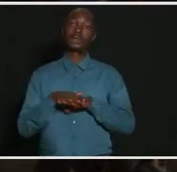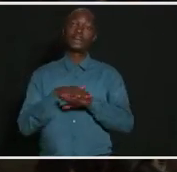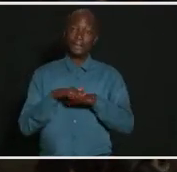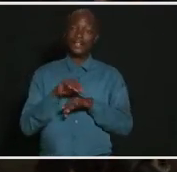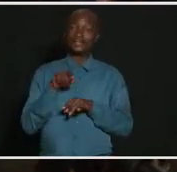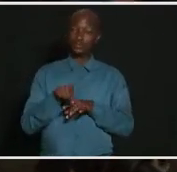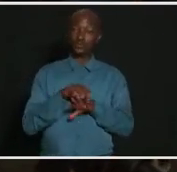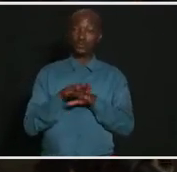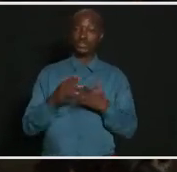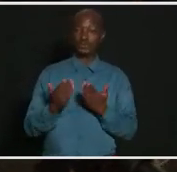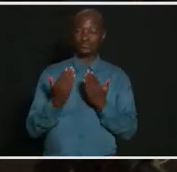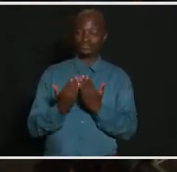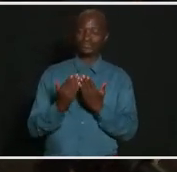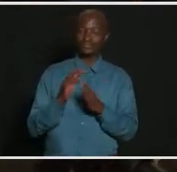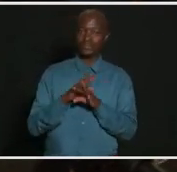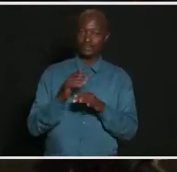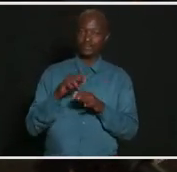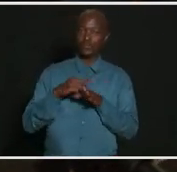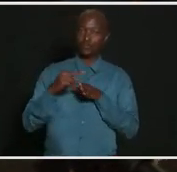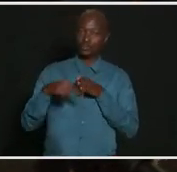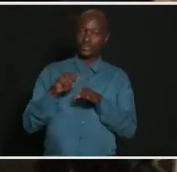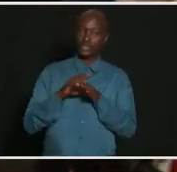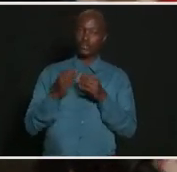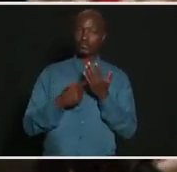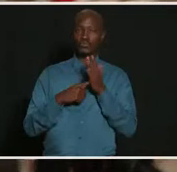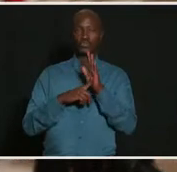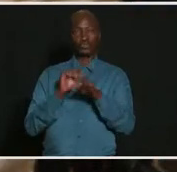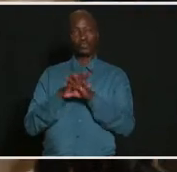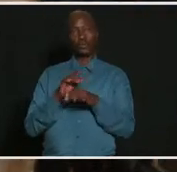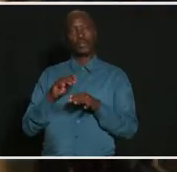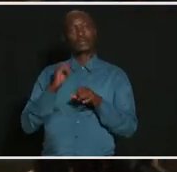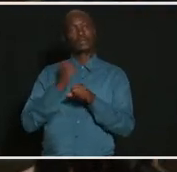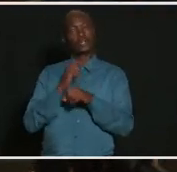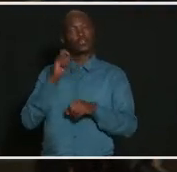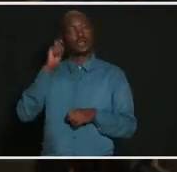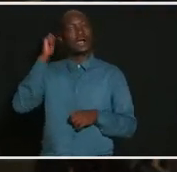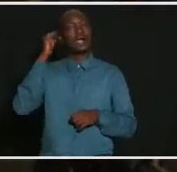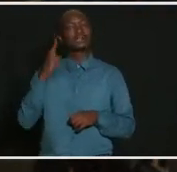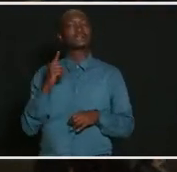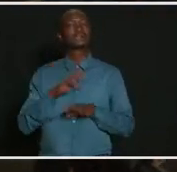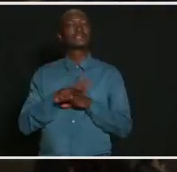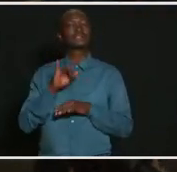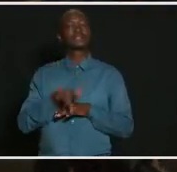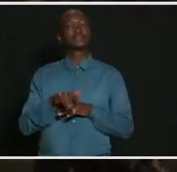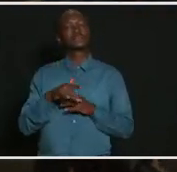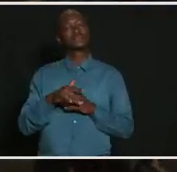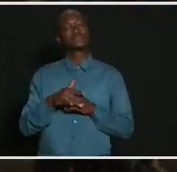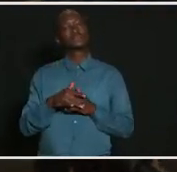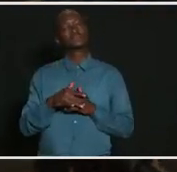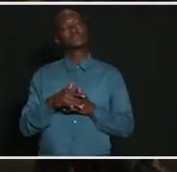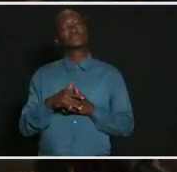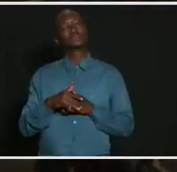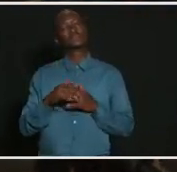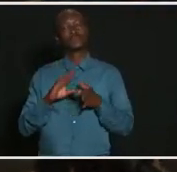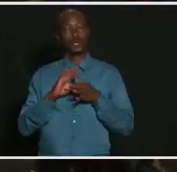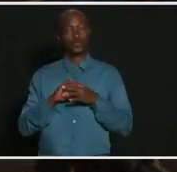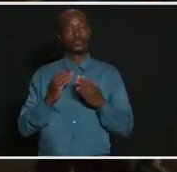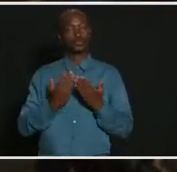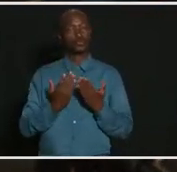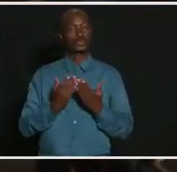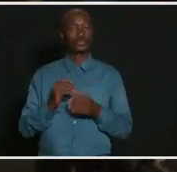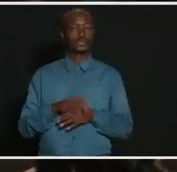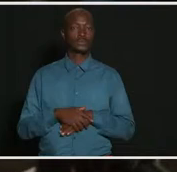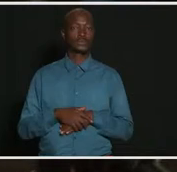on this study the results will show a clearer and enlightened understanding and an understanding will be known about homeschooling